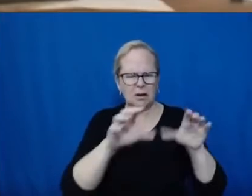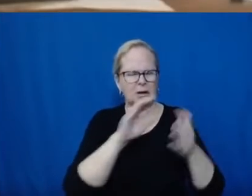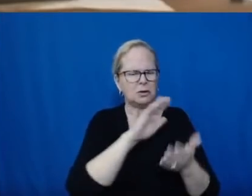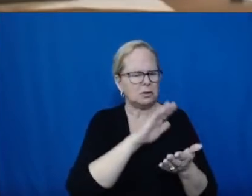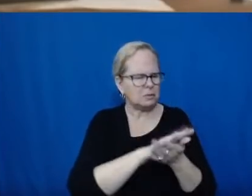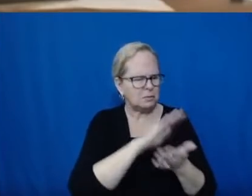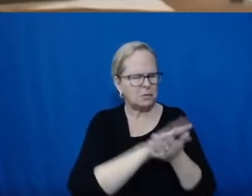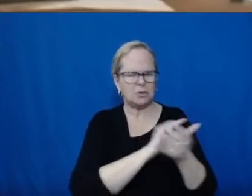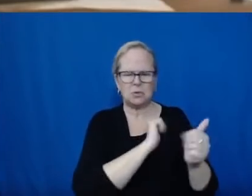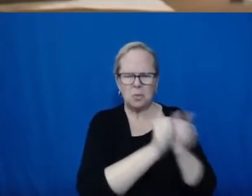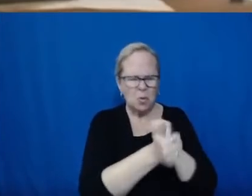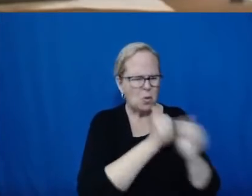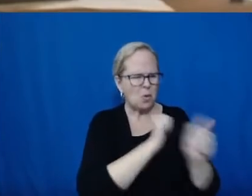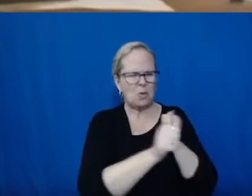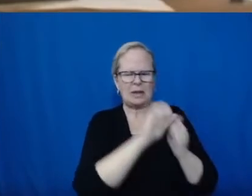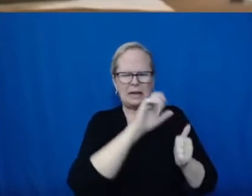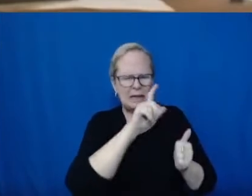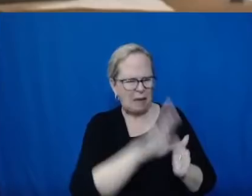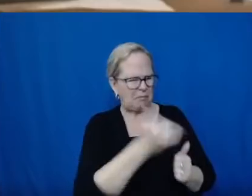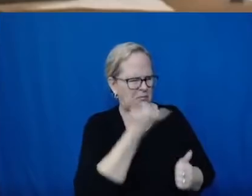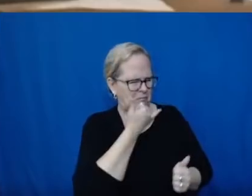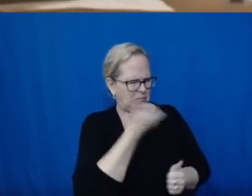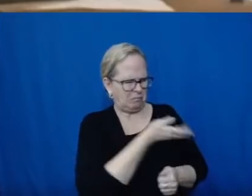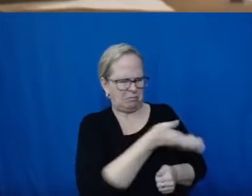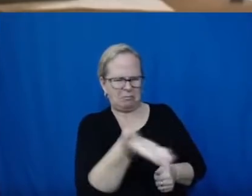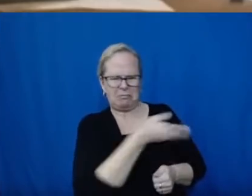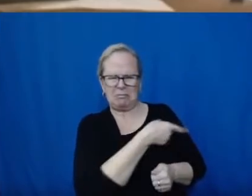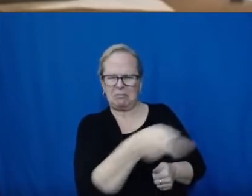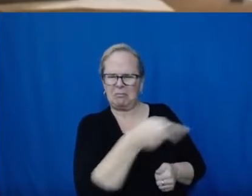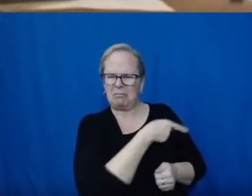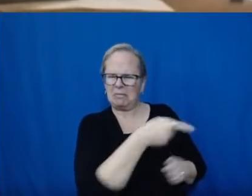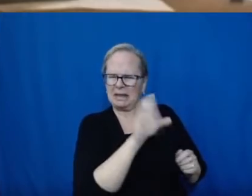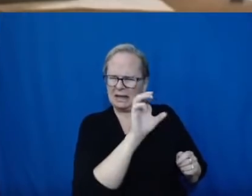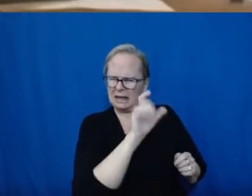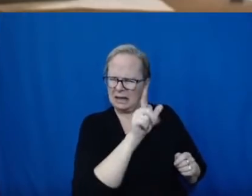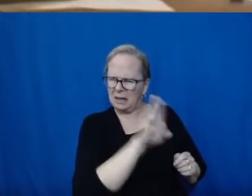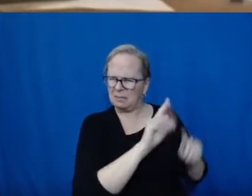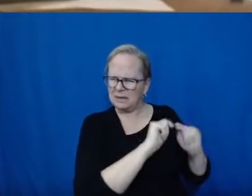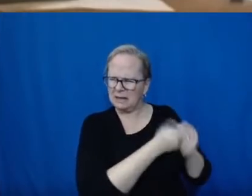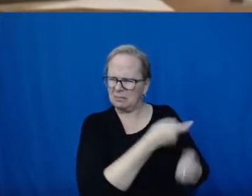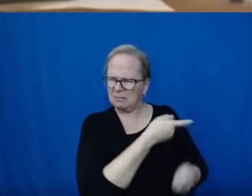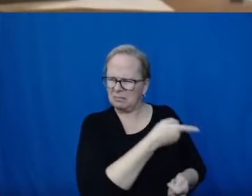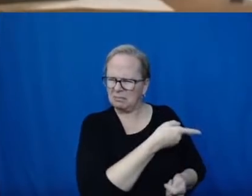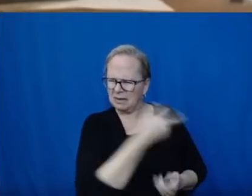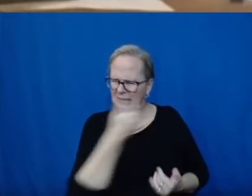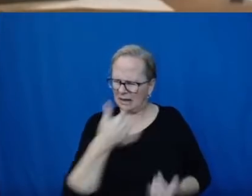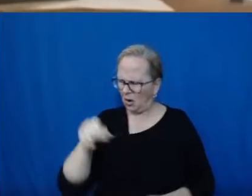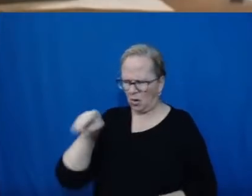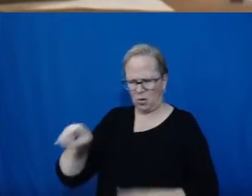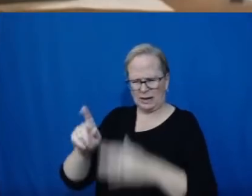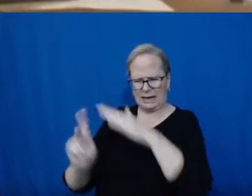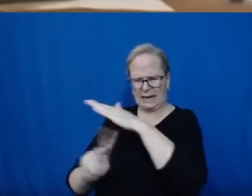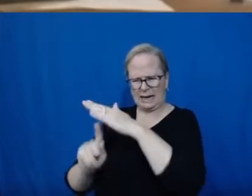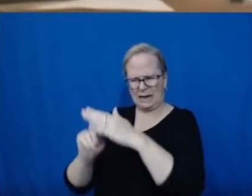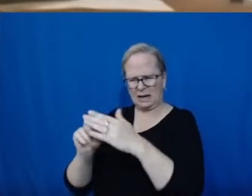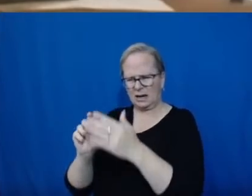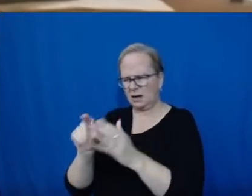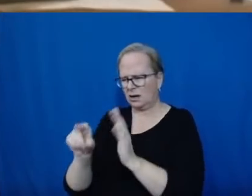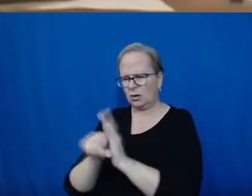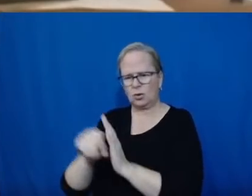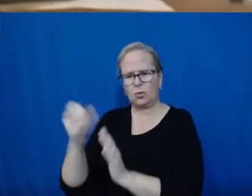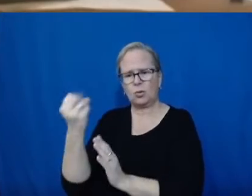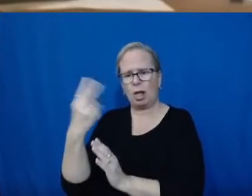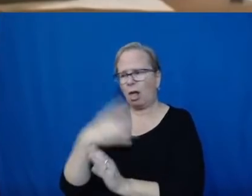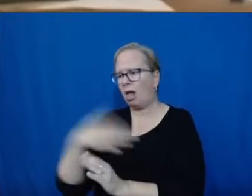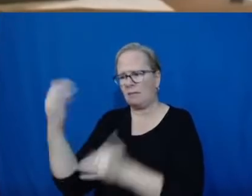weird stipulation that they're not looking at that. I don't get it. And still no K-3 masking. Masks work. Masks are really,